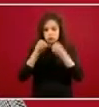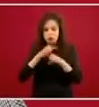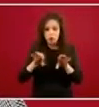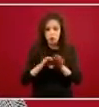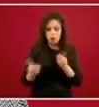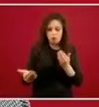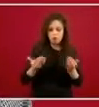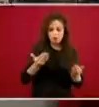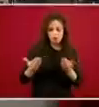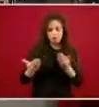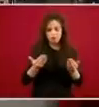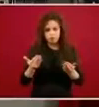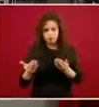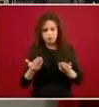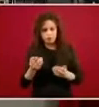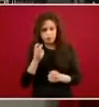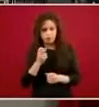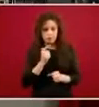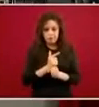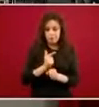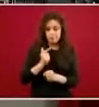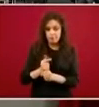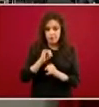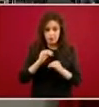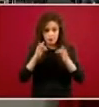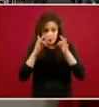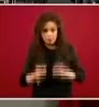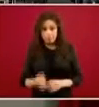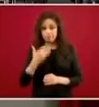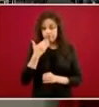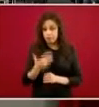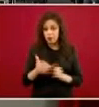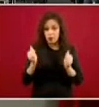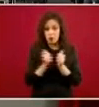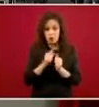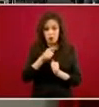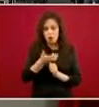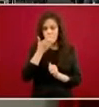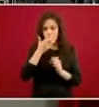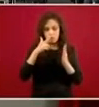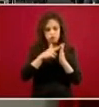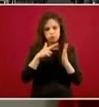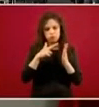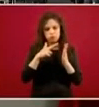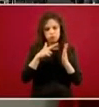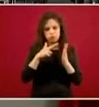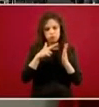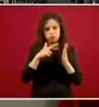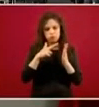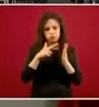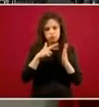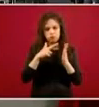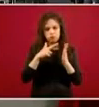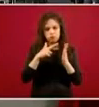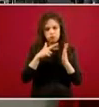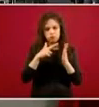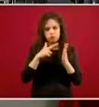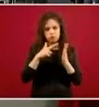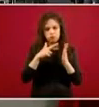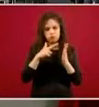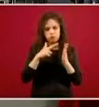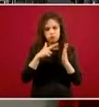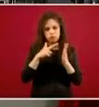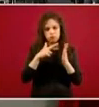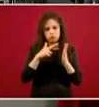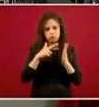And then they can, it's not like they are certified, so to speak, or per se, but they have a comparative evaluation process